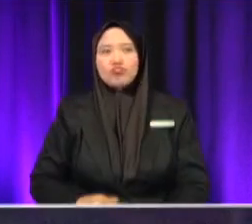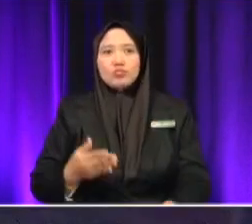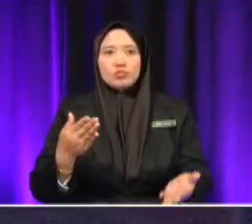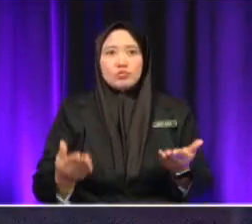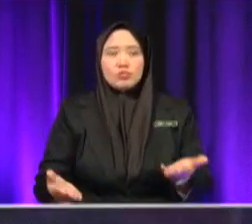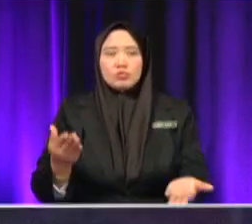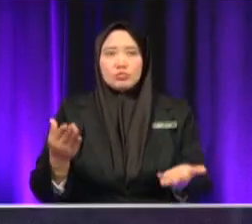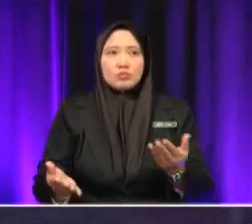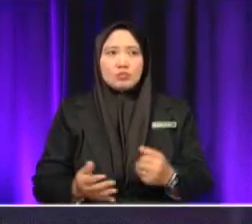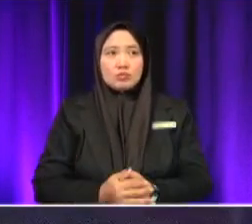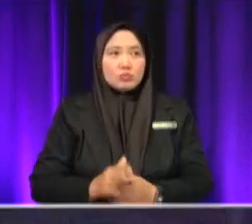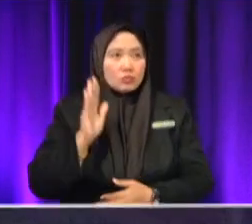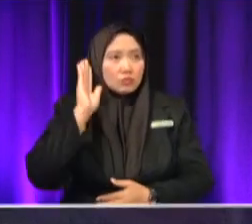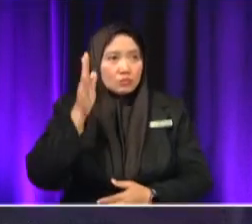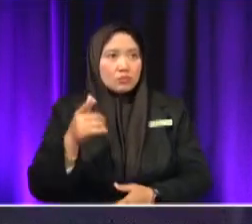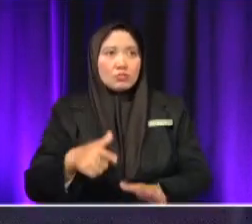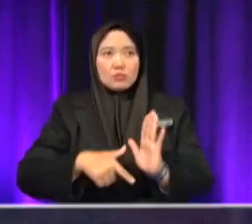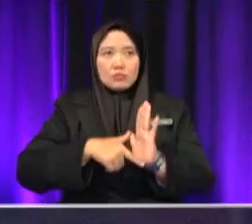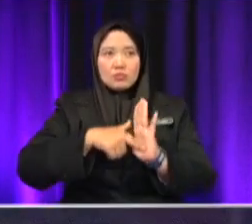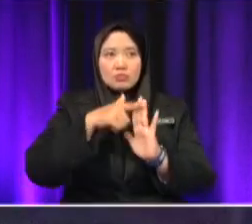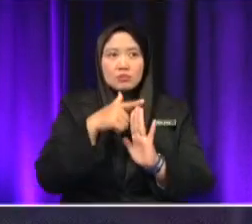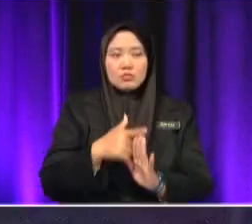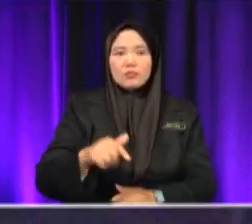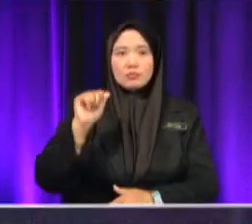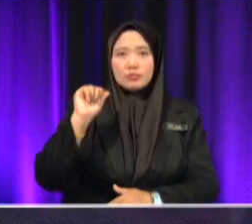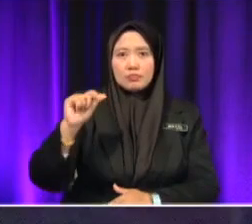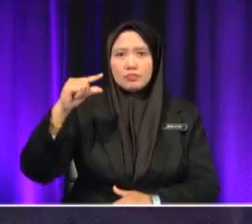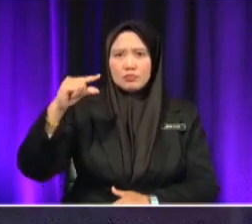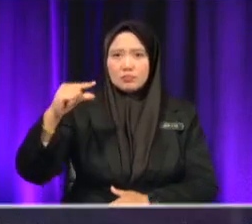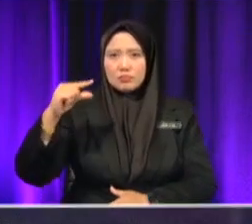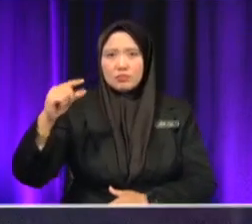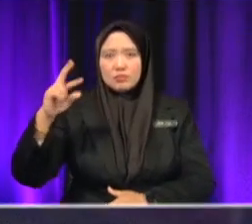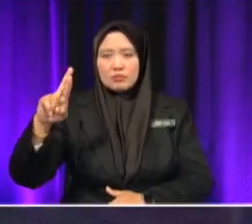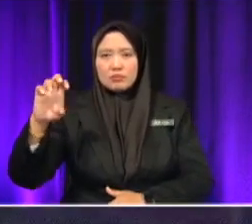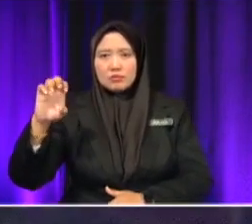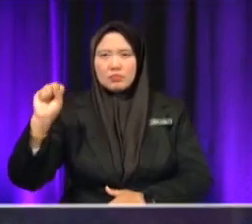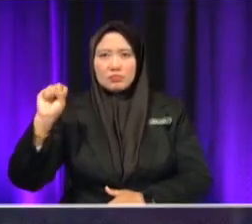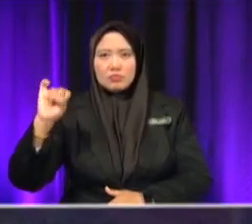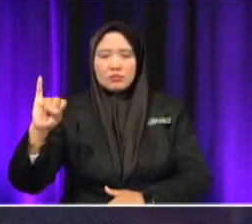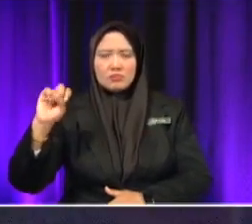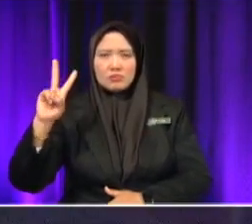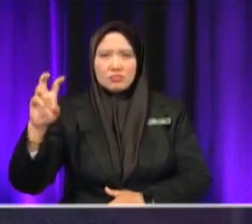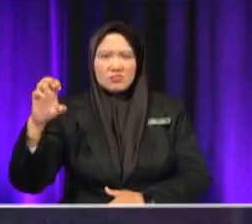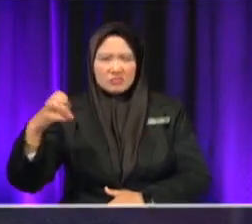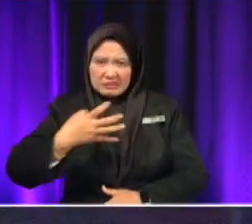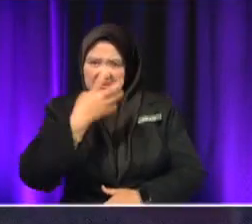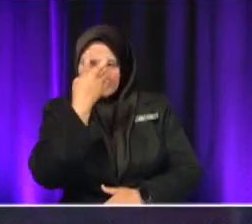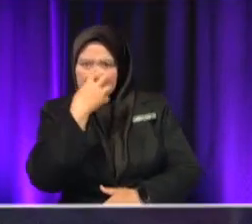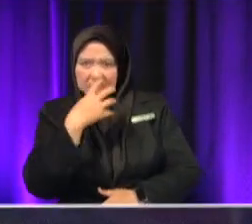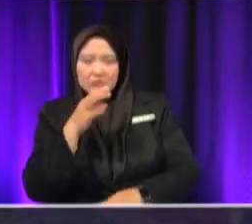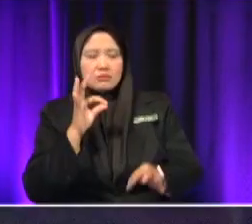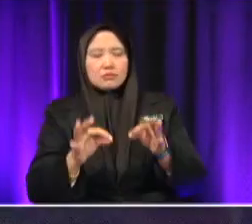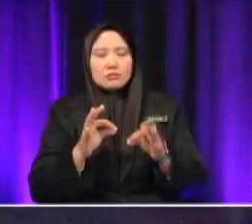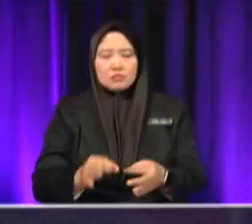they can, especially if they are spray painting on the wall. So that says about their character as well. Yeah, definitely correct. So yeah, contacting